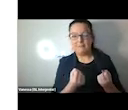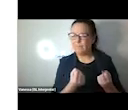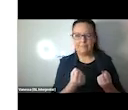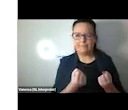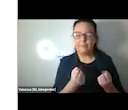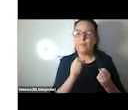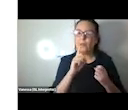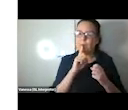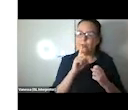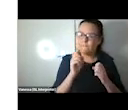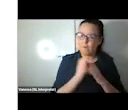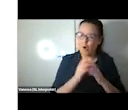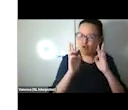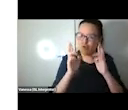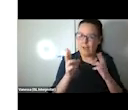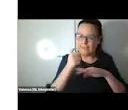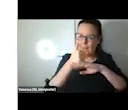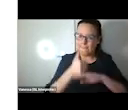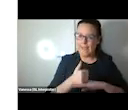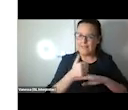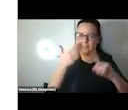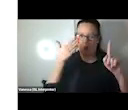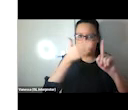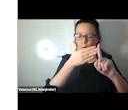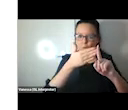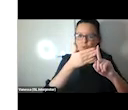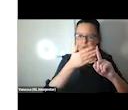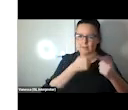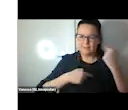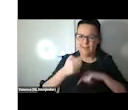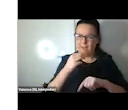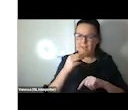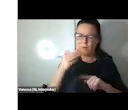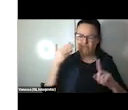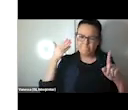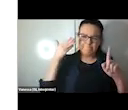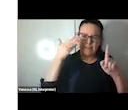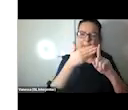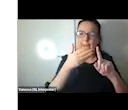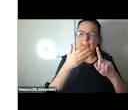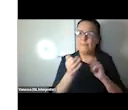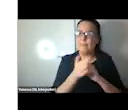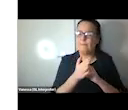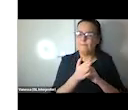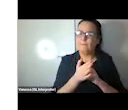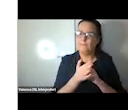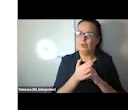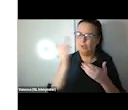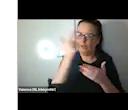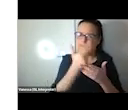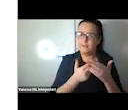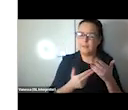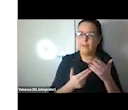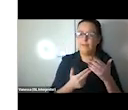rights-based approach, and it's key to our work at the Centre for Excellence in Universal Design. And with regards to design of the built environment,